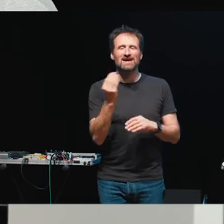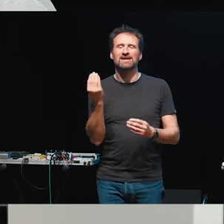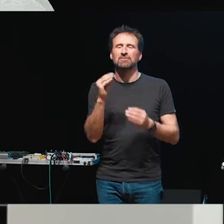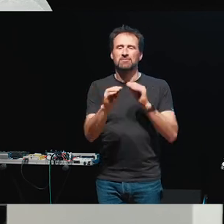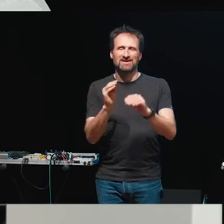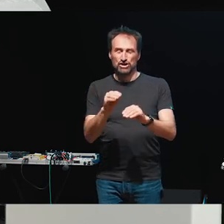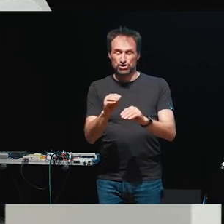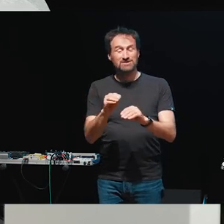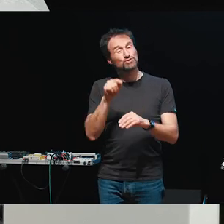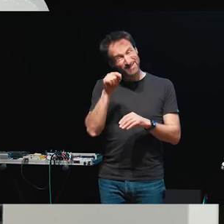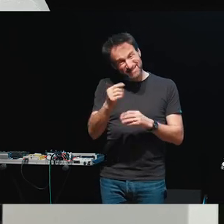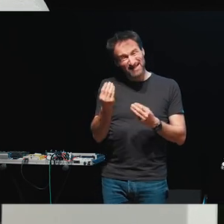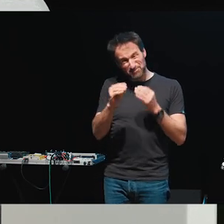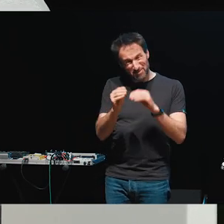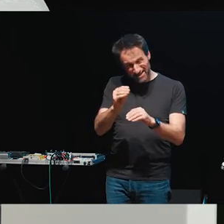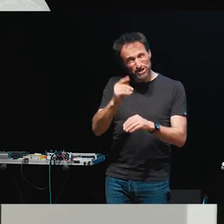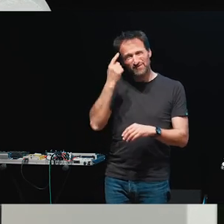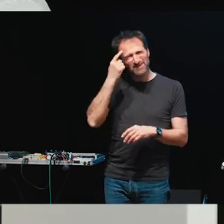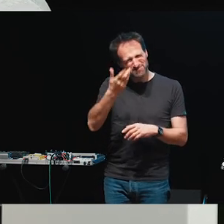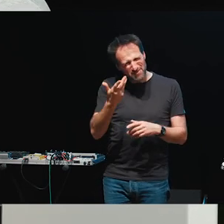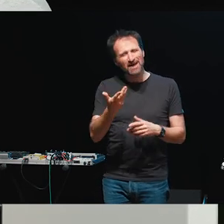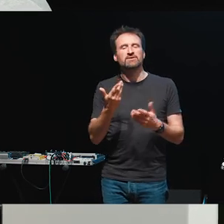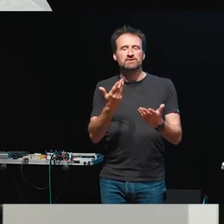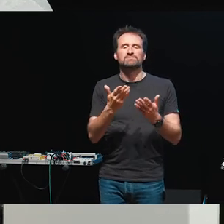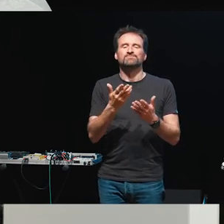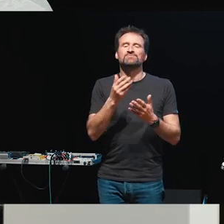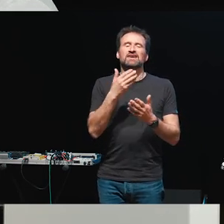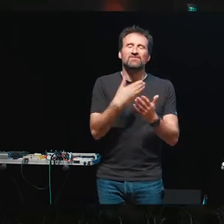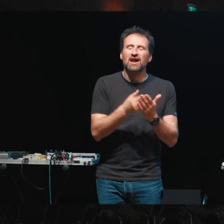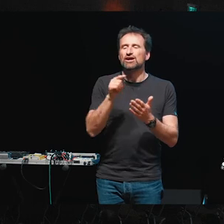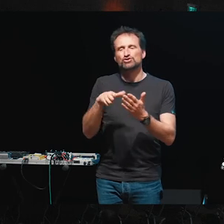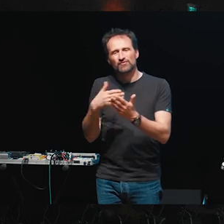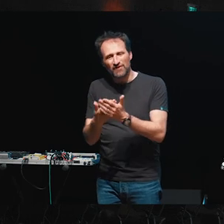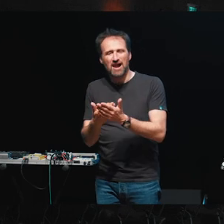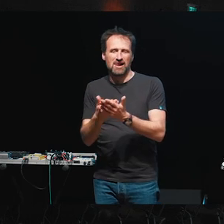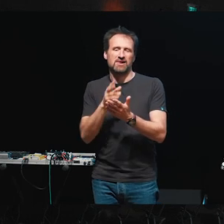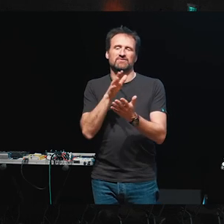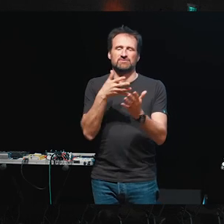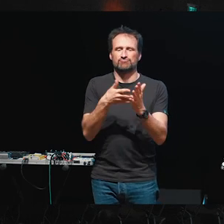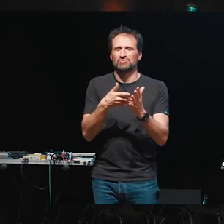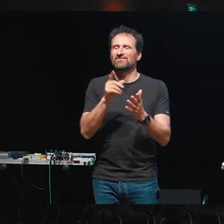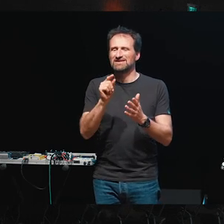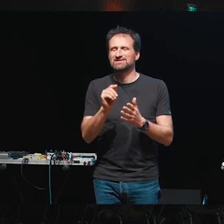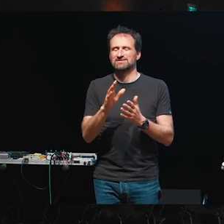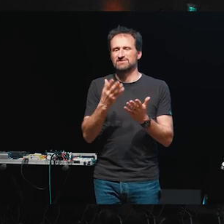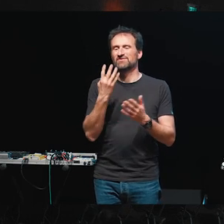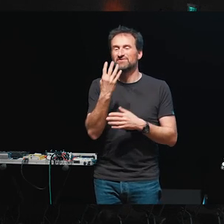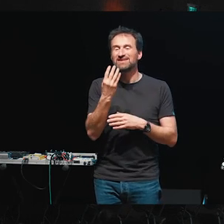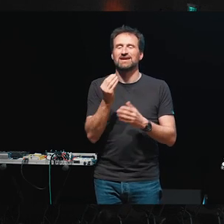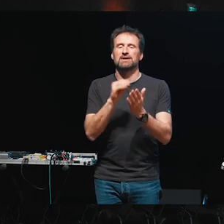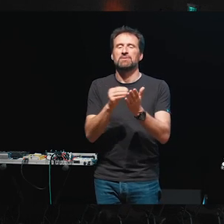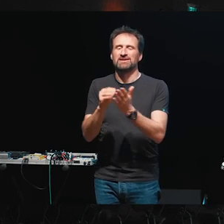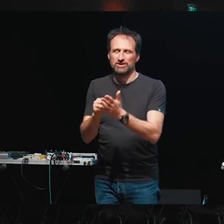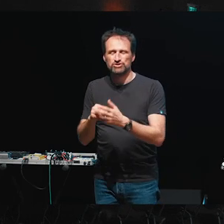is something that is sort of evaluated on a case-by-case basis. The committee tries to judge, based on the nature of the particular